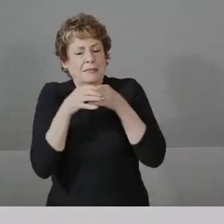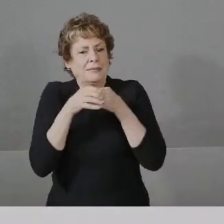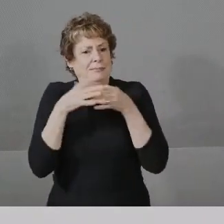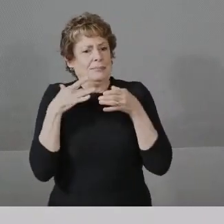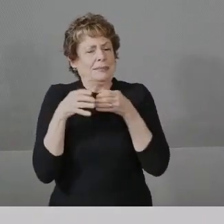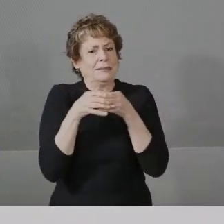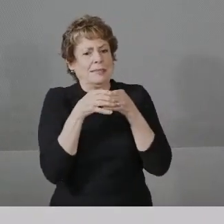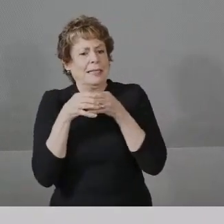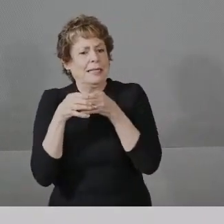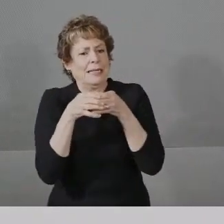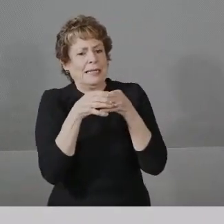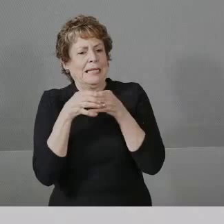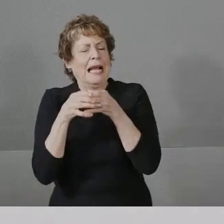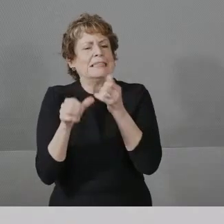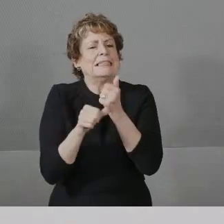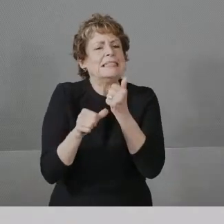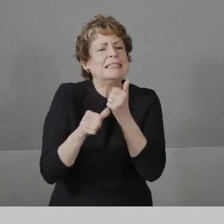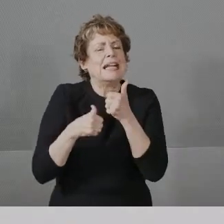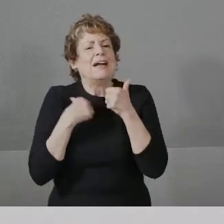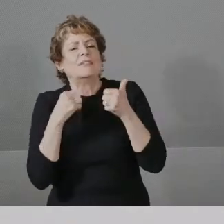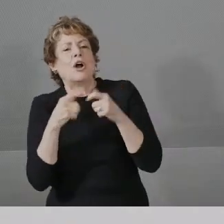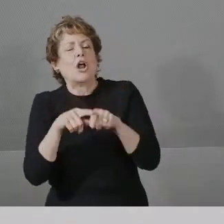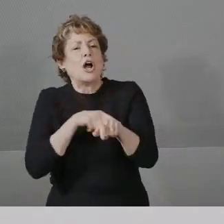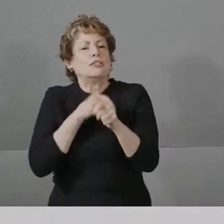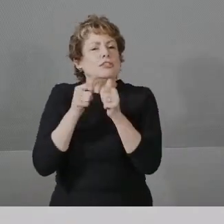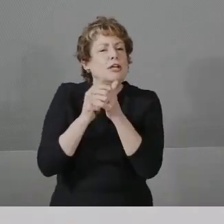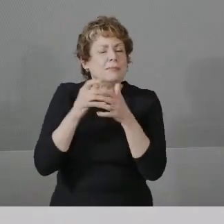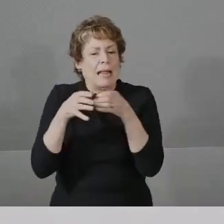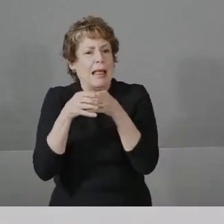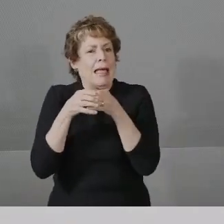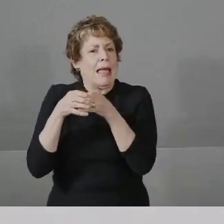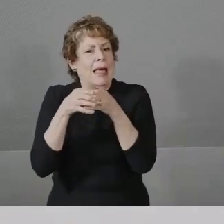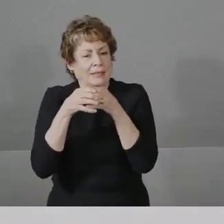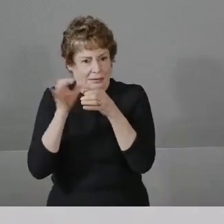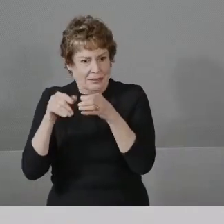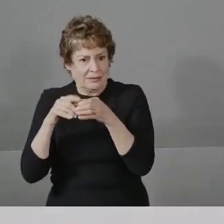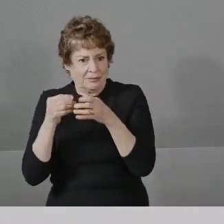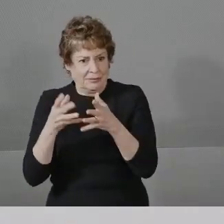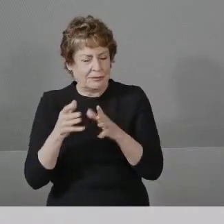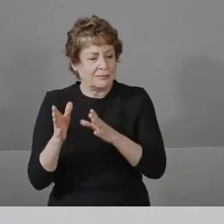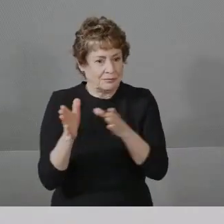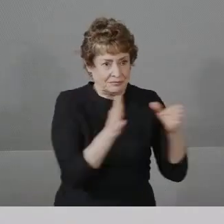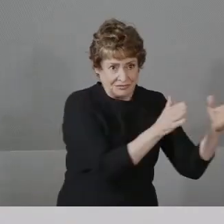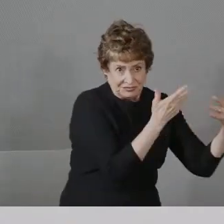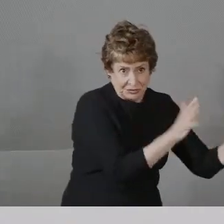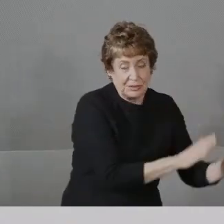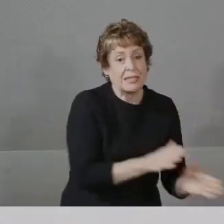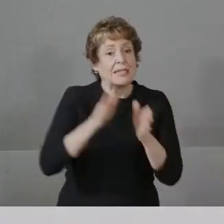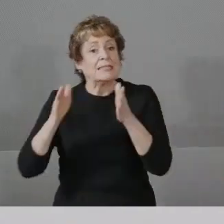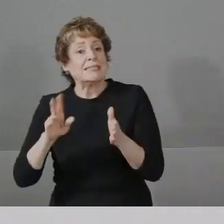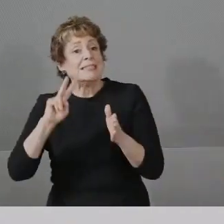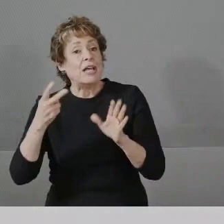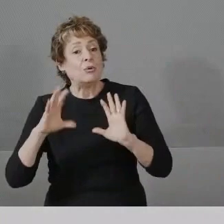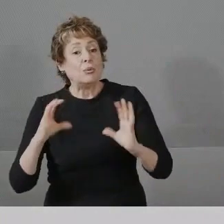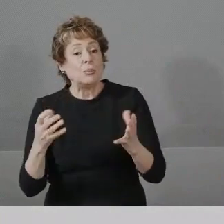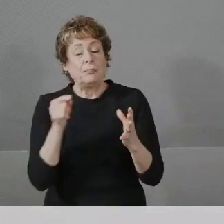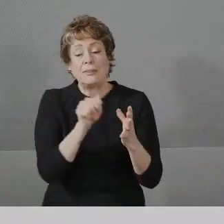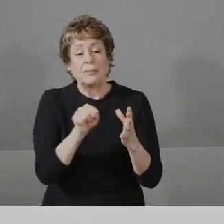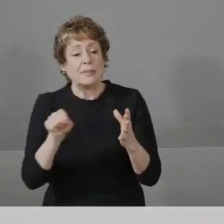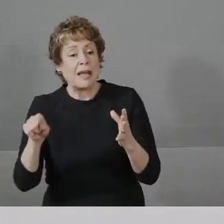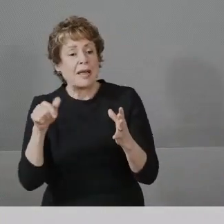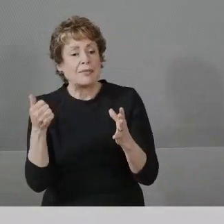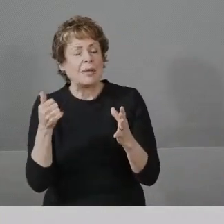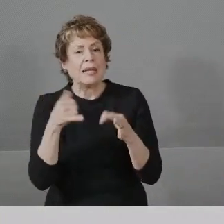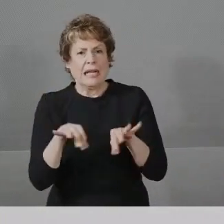and essential workers, including teachers who are keeping critical services operating. When your place